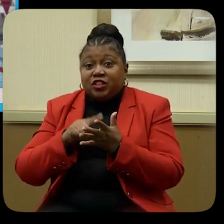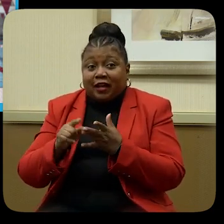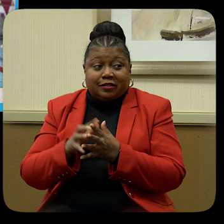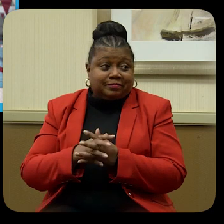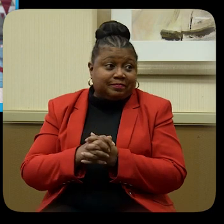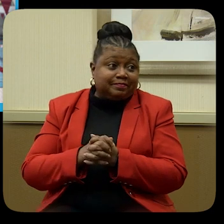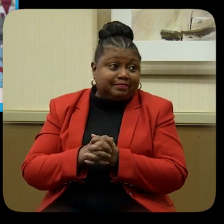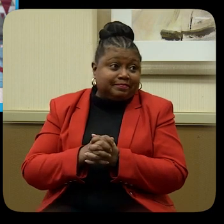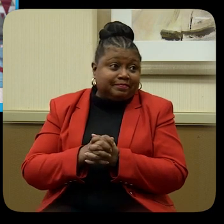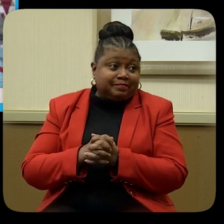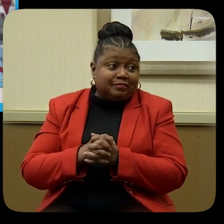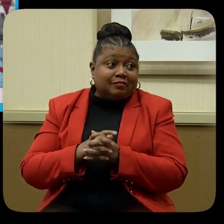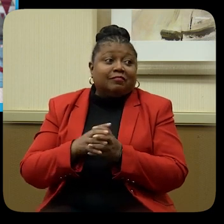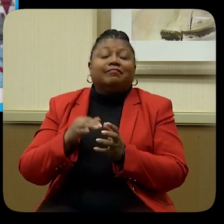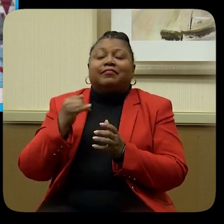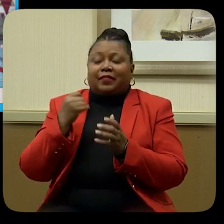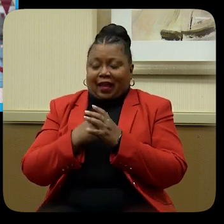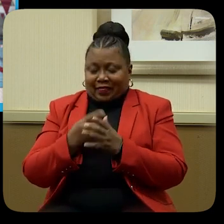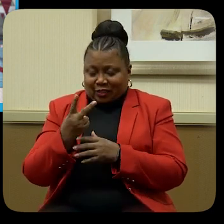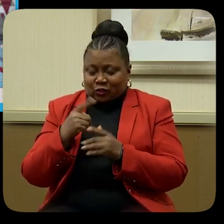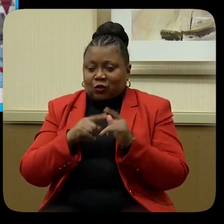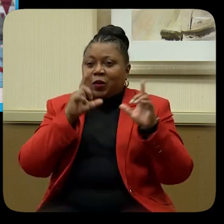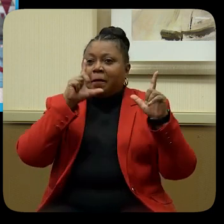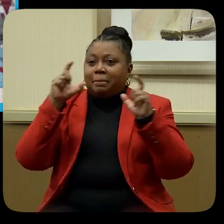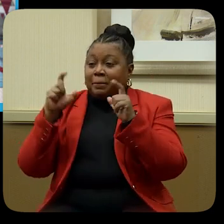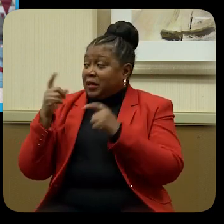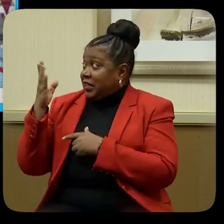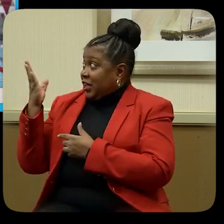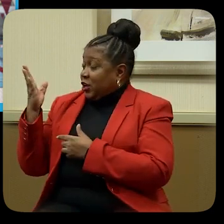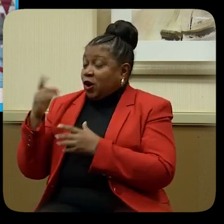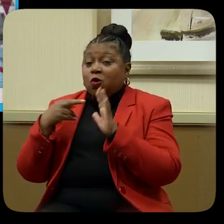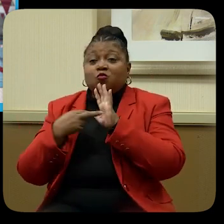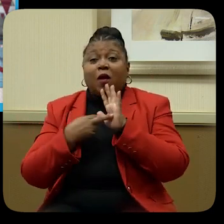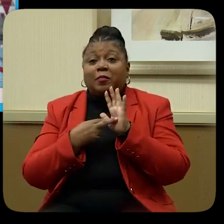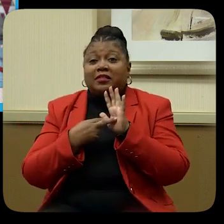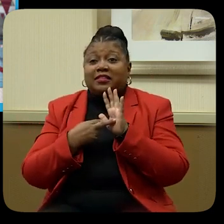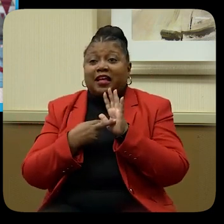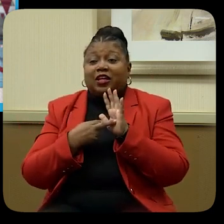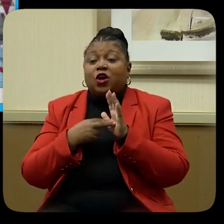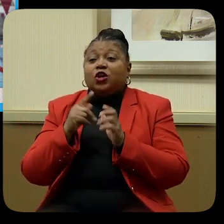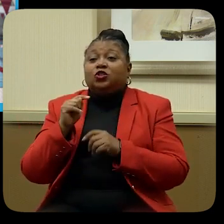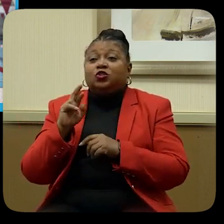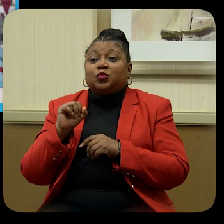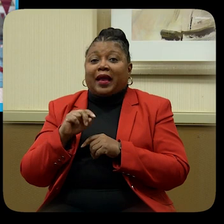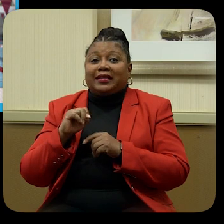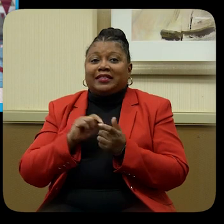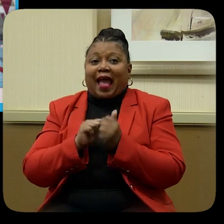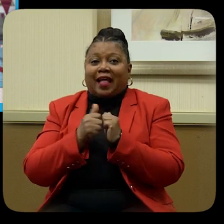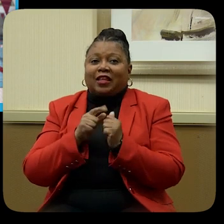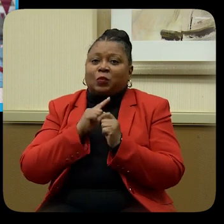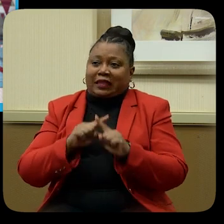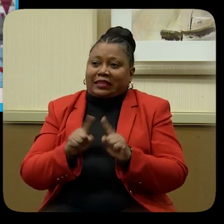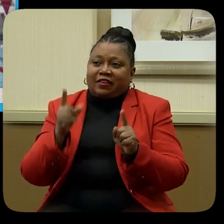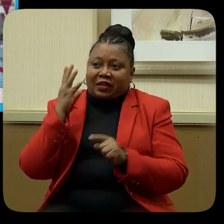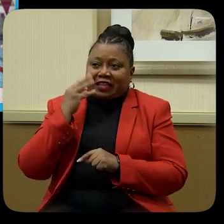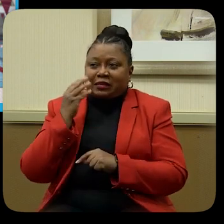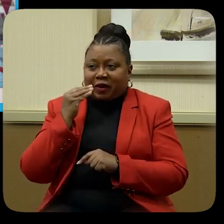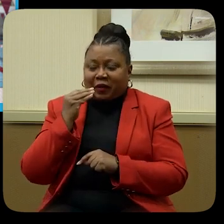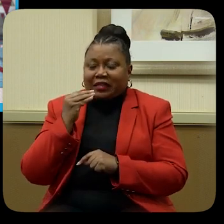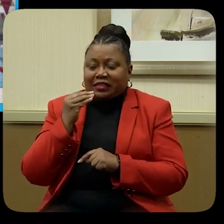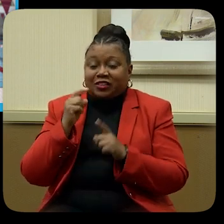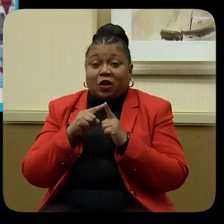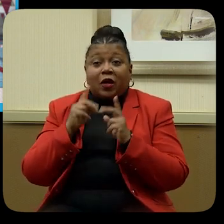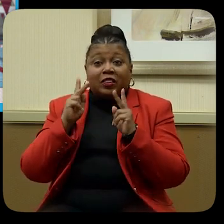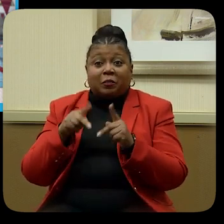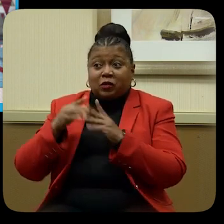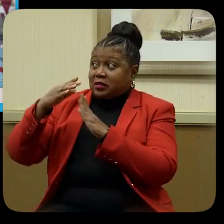out. And these two photos here represent trans athletes who've had really different experiences. So